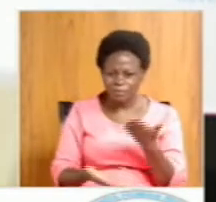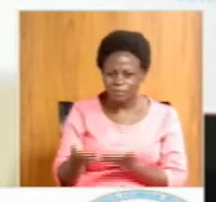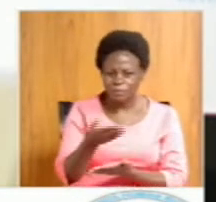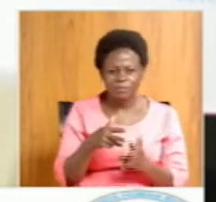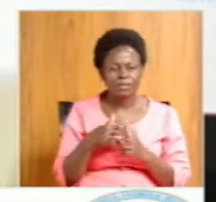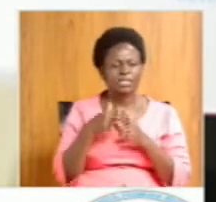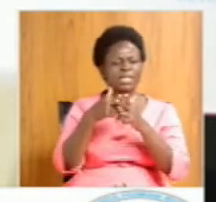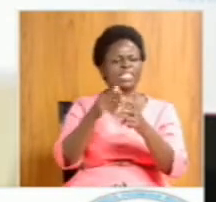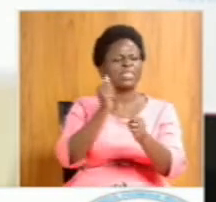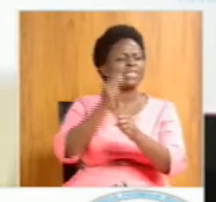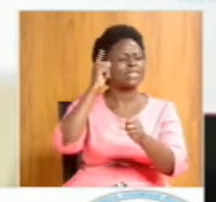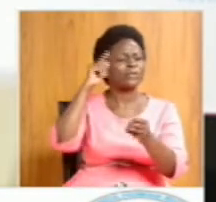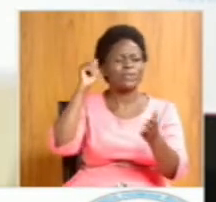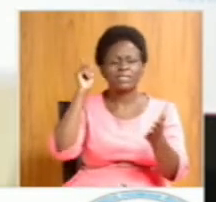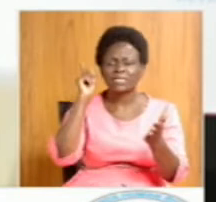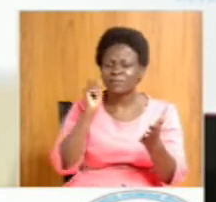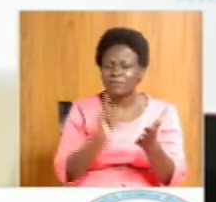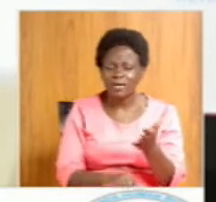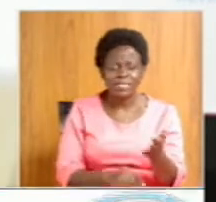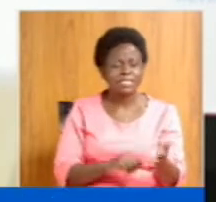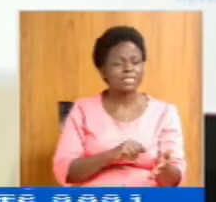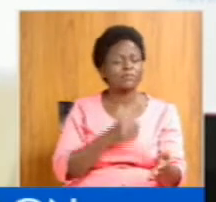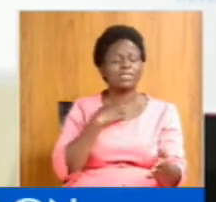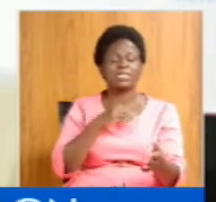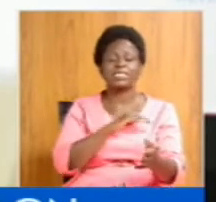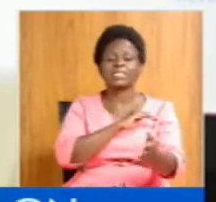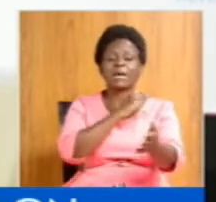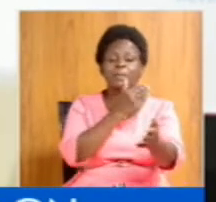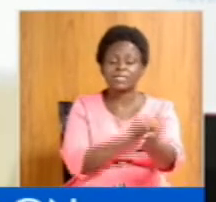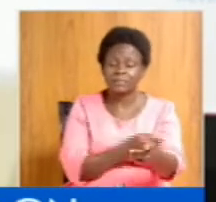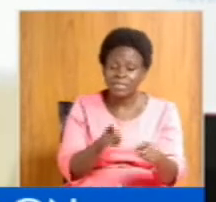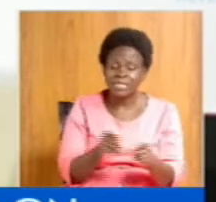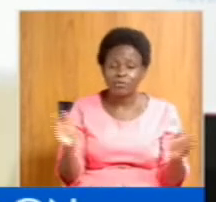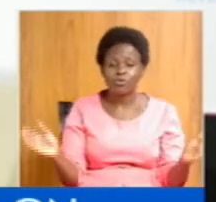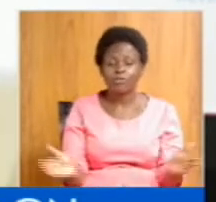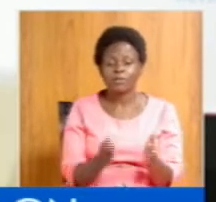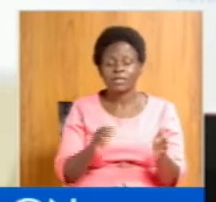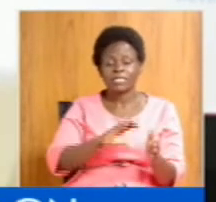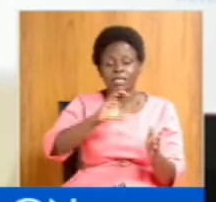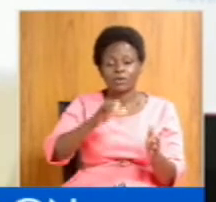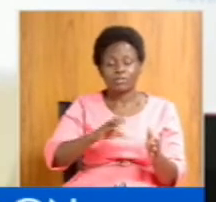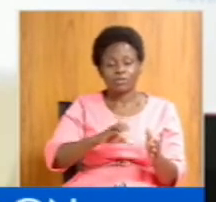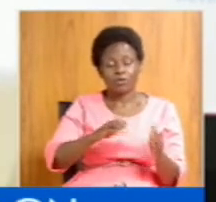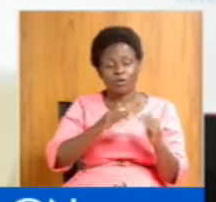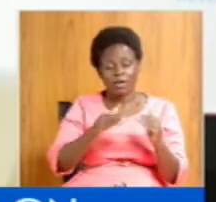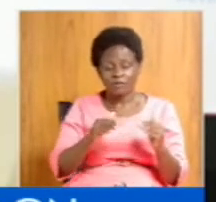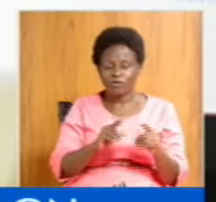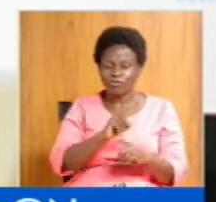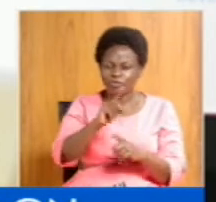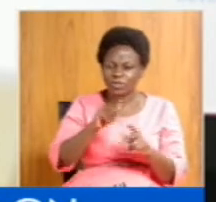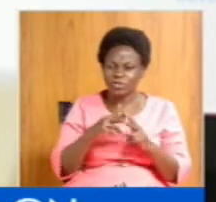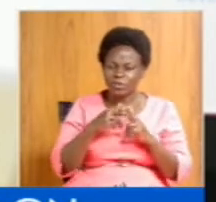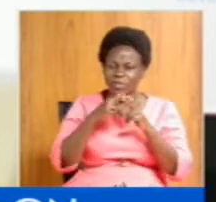debt what it works for our capacity to take up these money but also to mobilize at a regional level to question the debt